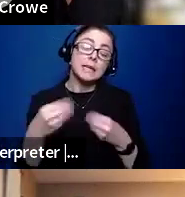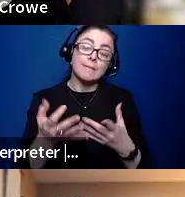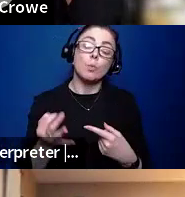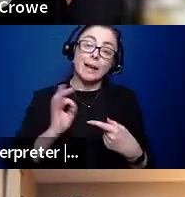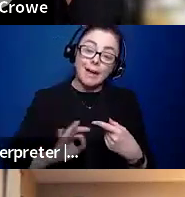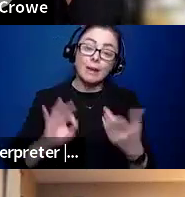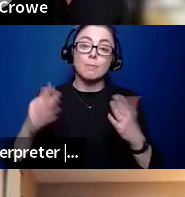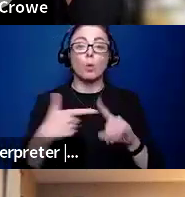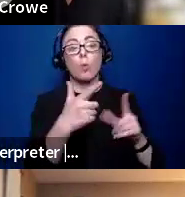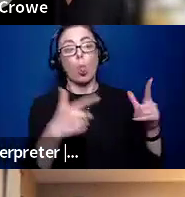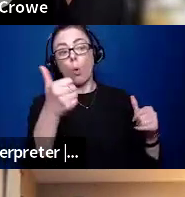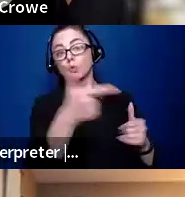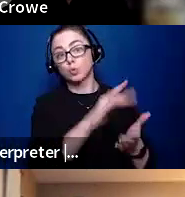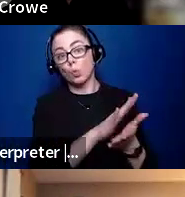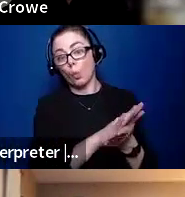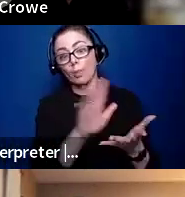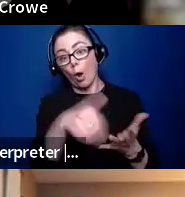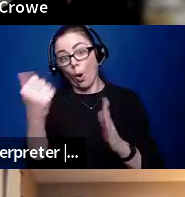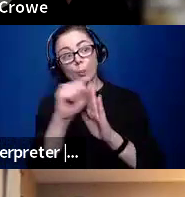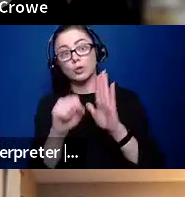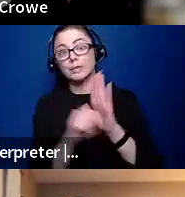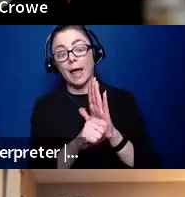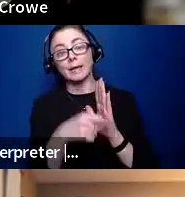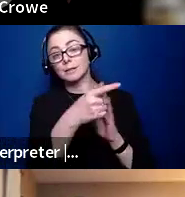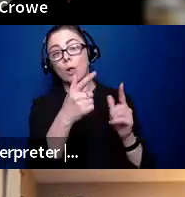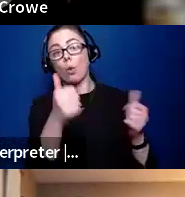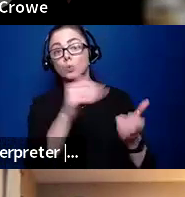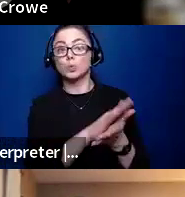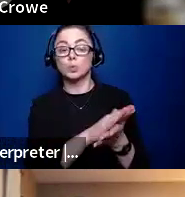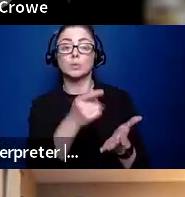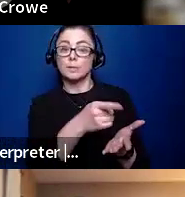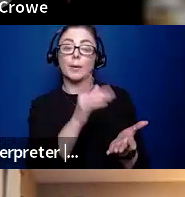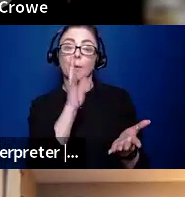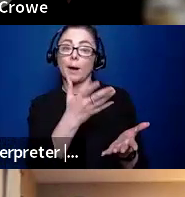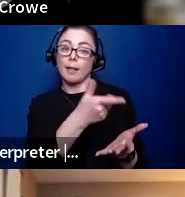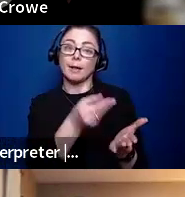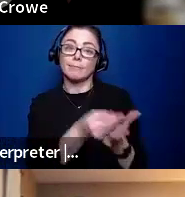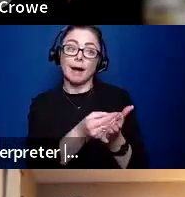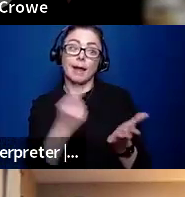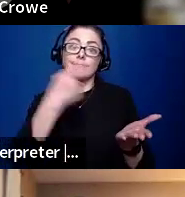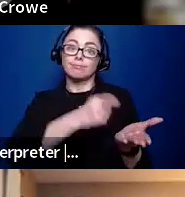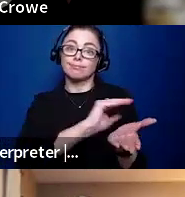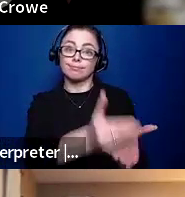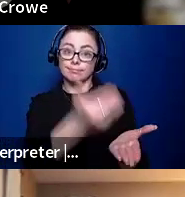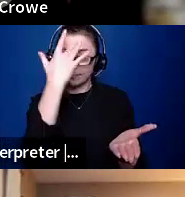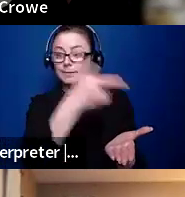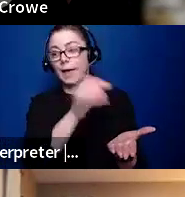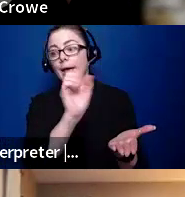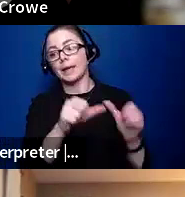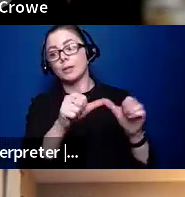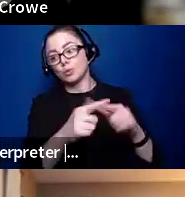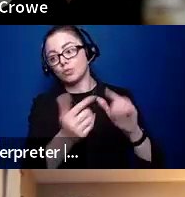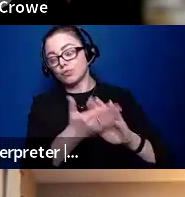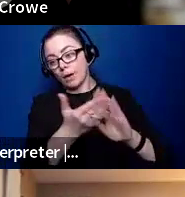schools. In the other states, they're going to kowtow a little bit more to the larger schools because that's how they're going to get the money to be able to continue to run their